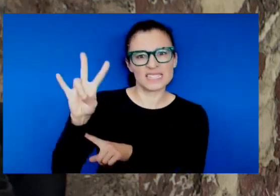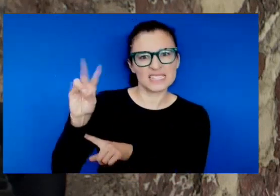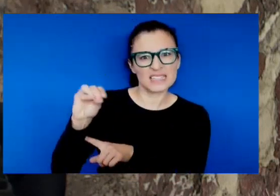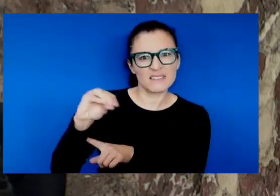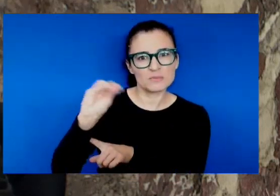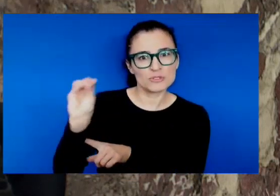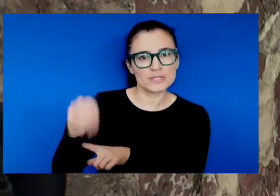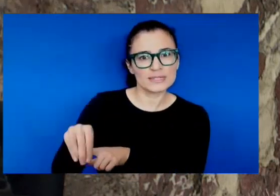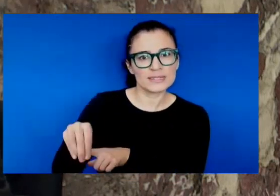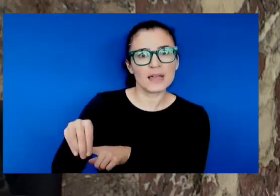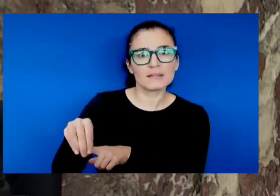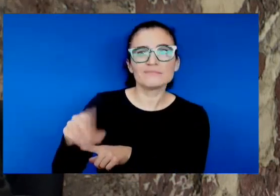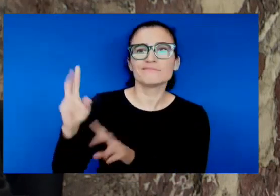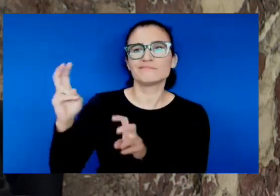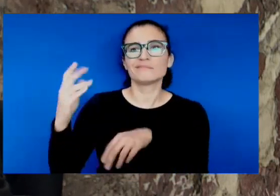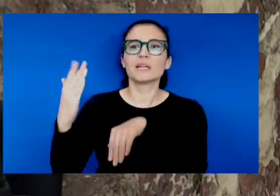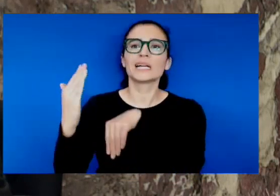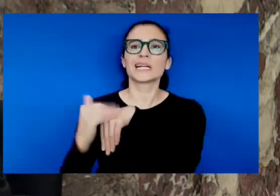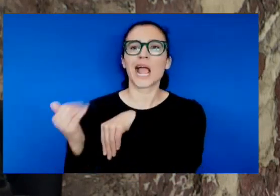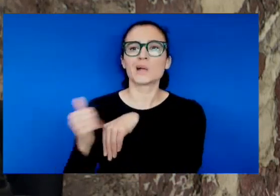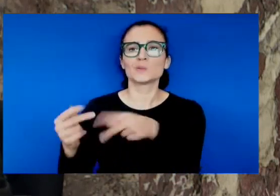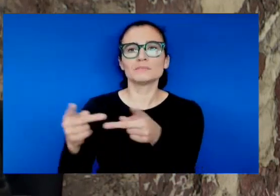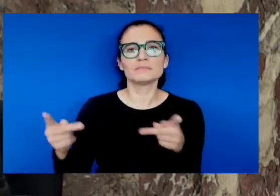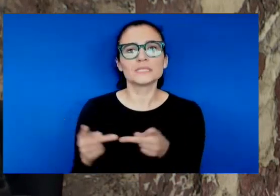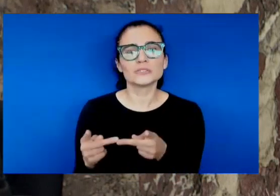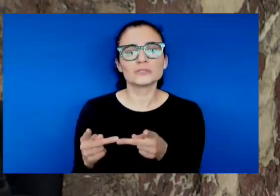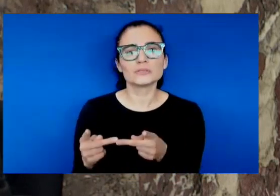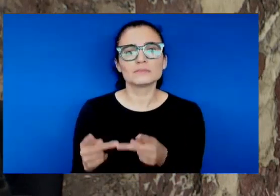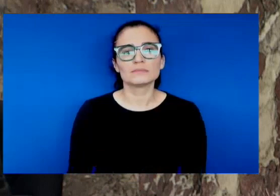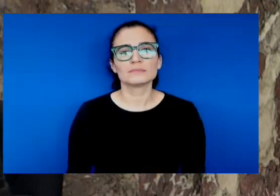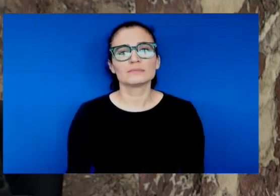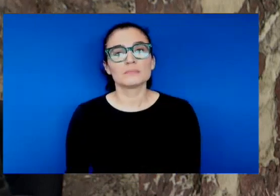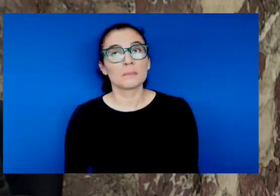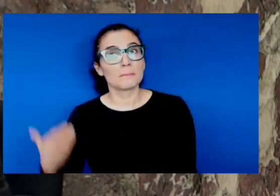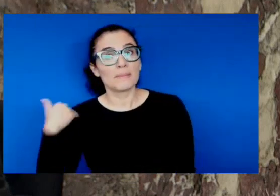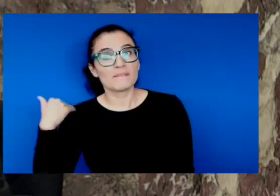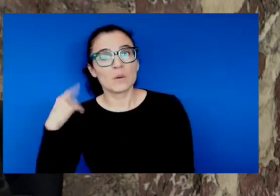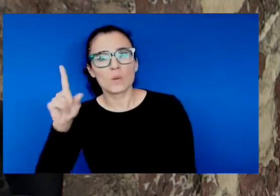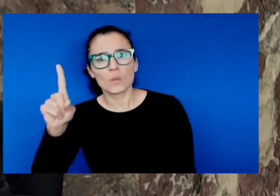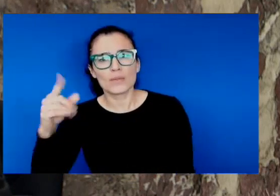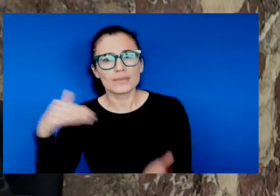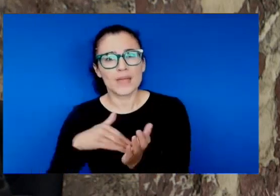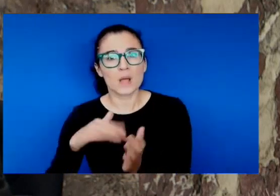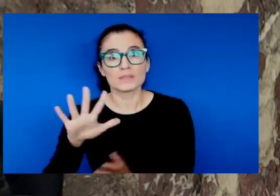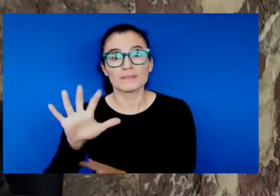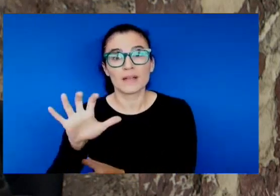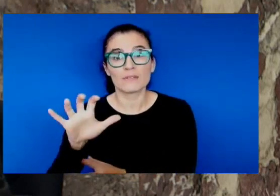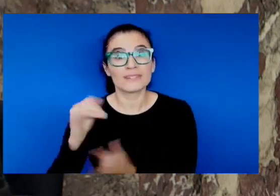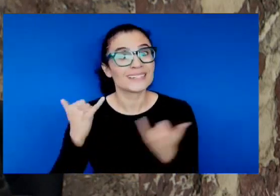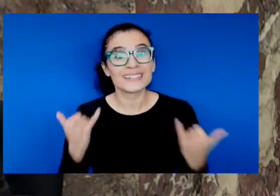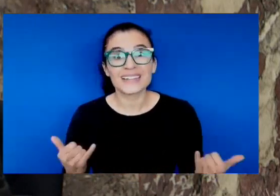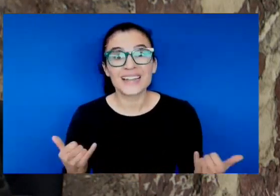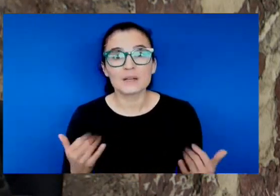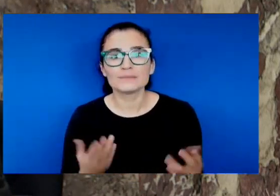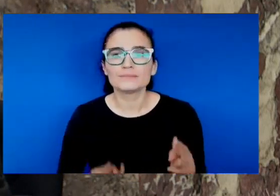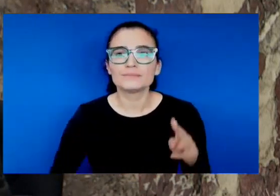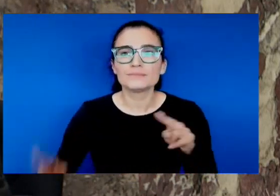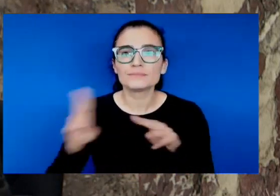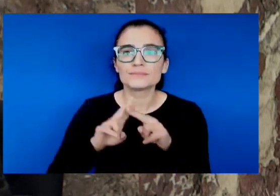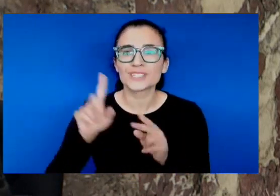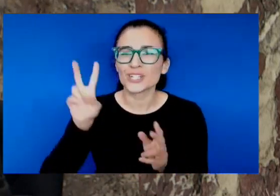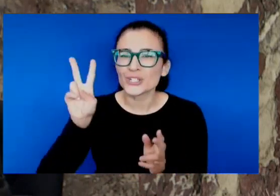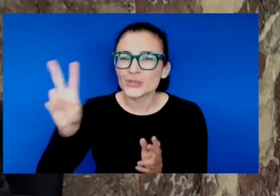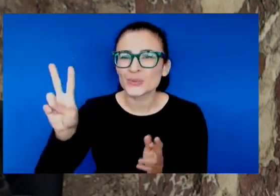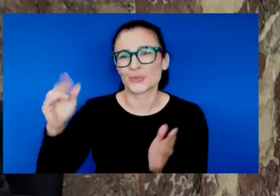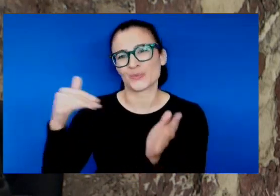from 1,500 to 2,500 in 5 years, 1,500 to 2,500. Reduced wait times in